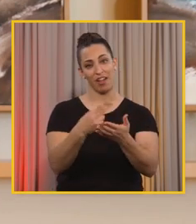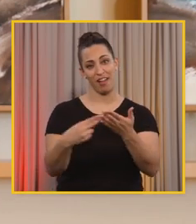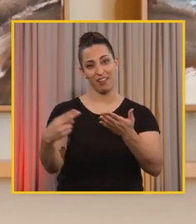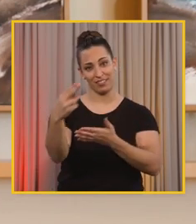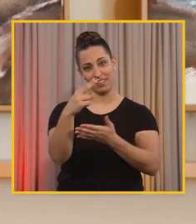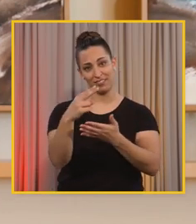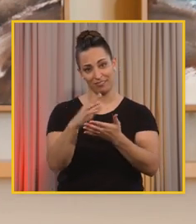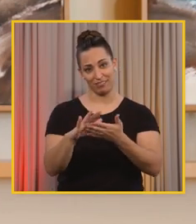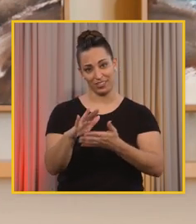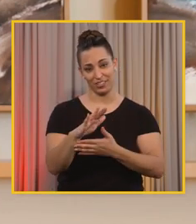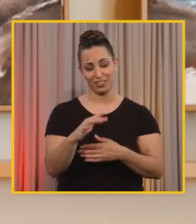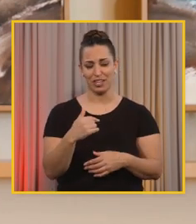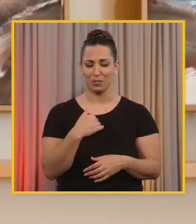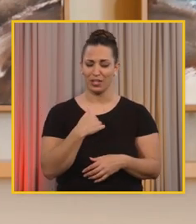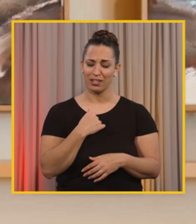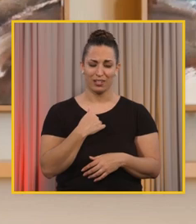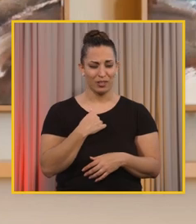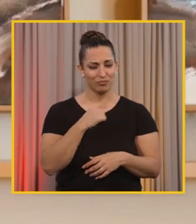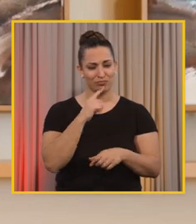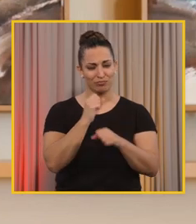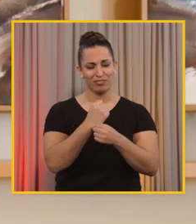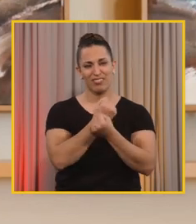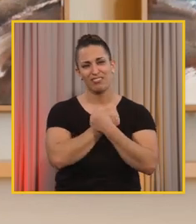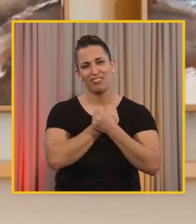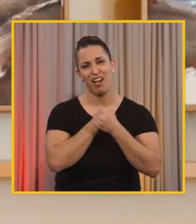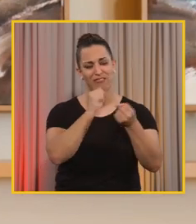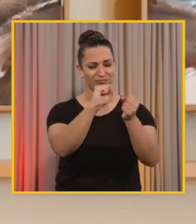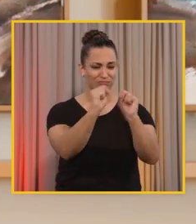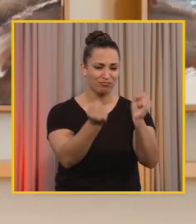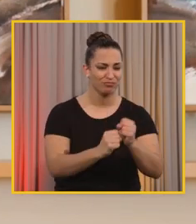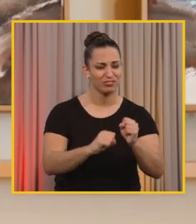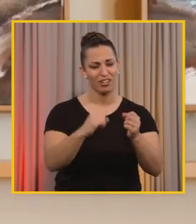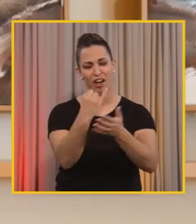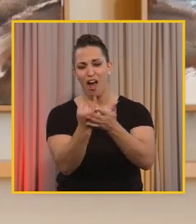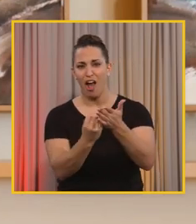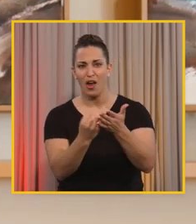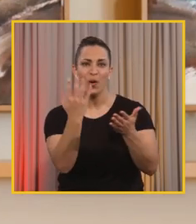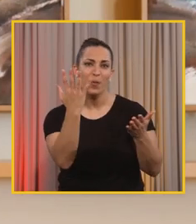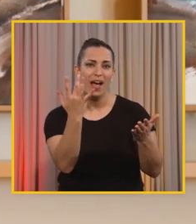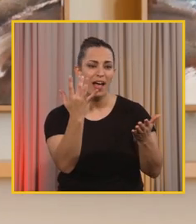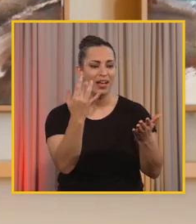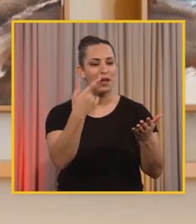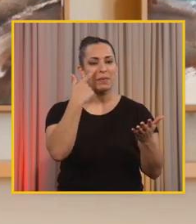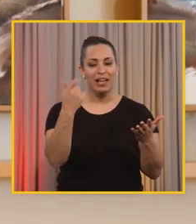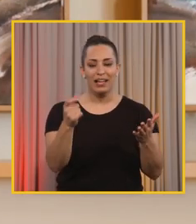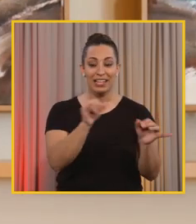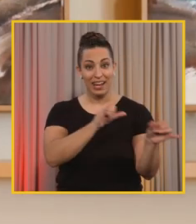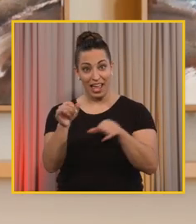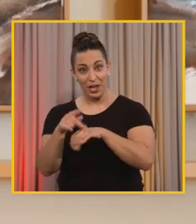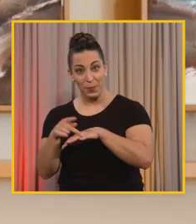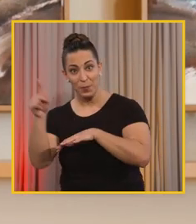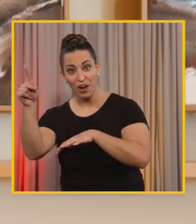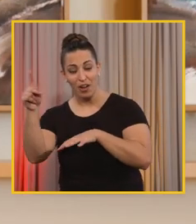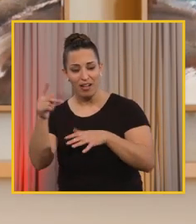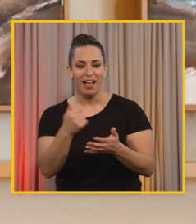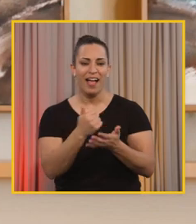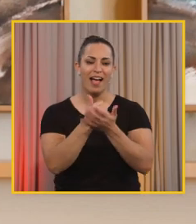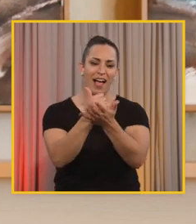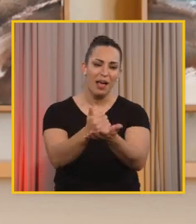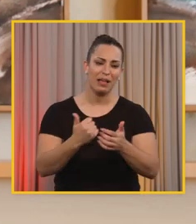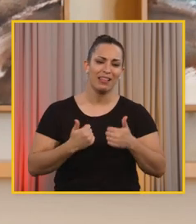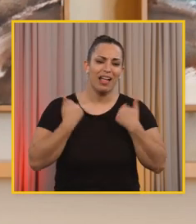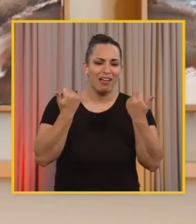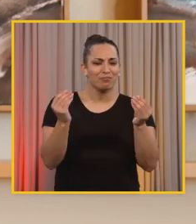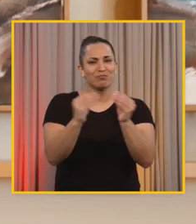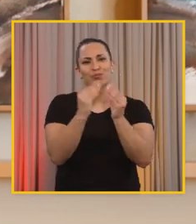Foundation, I have dedicated my life to give back joyfully to society and